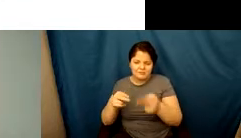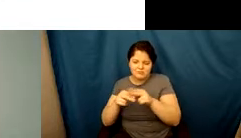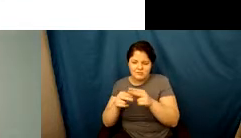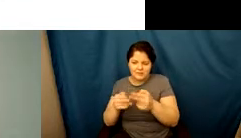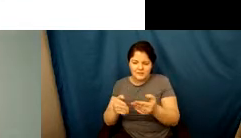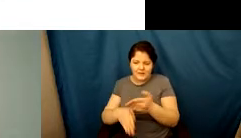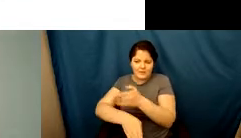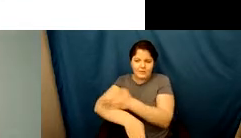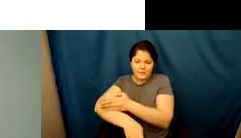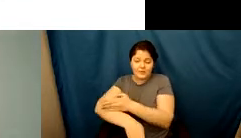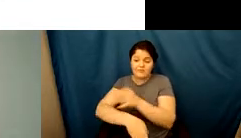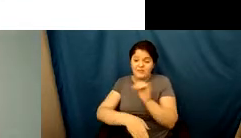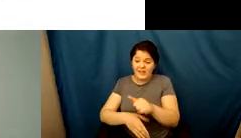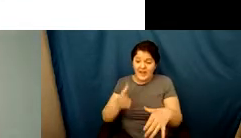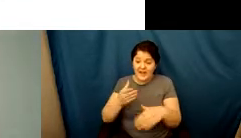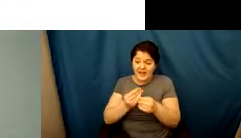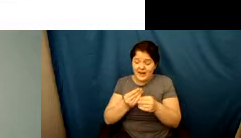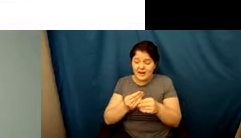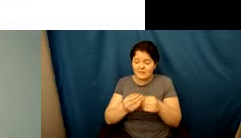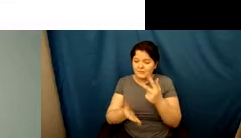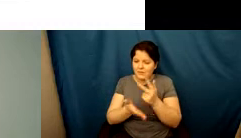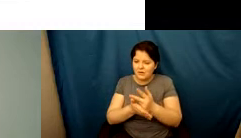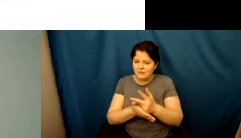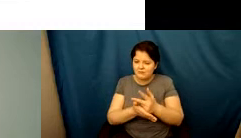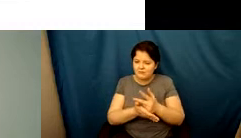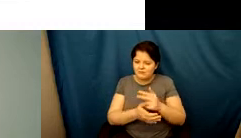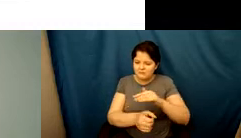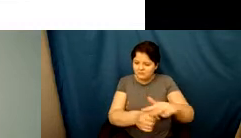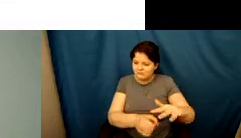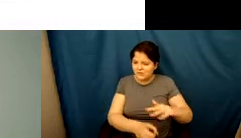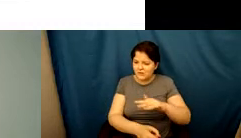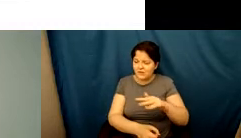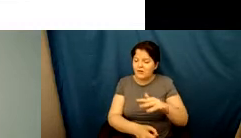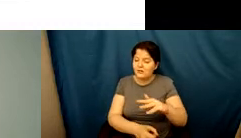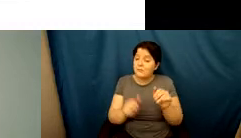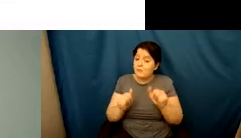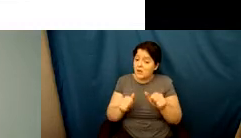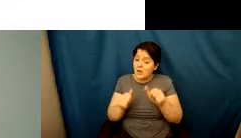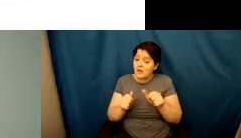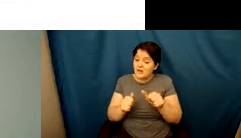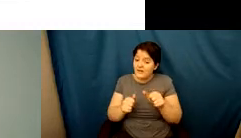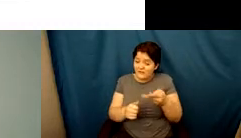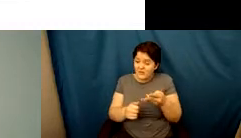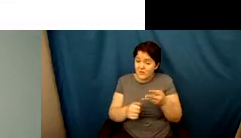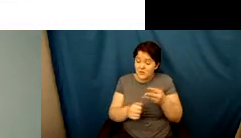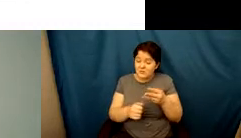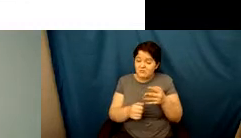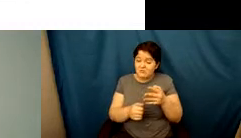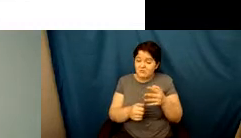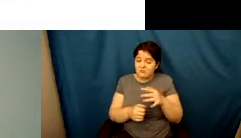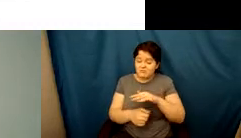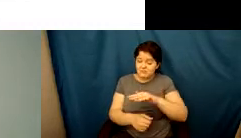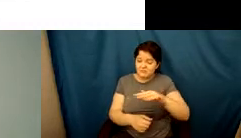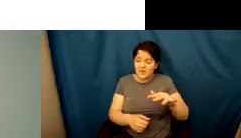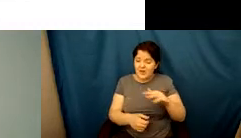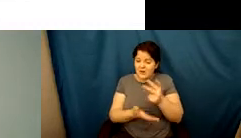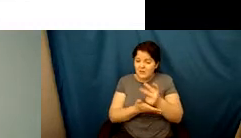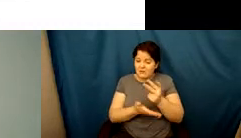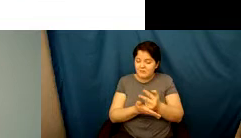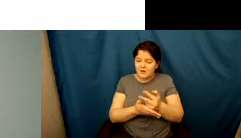Raleigh. So it actually would add a few spaces and also potentially a few spaces on street could be added on Park Boulevard as